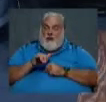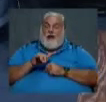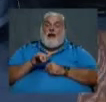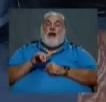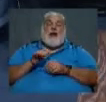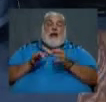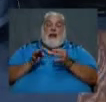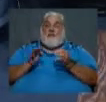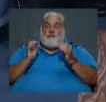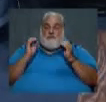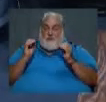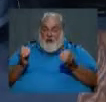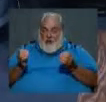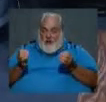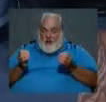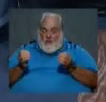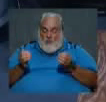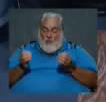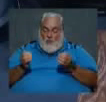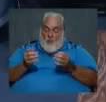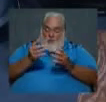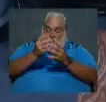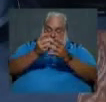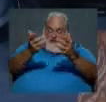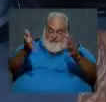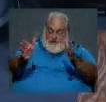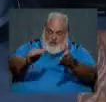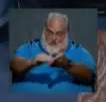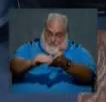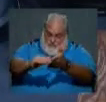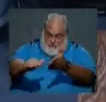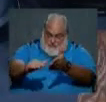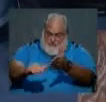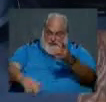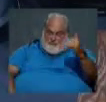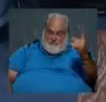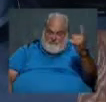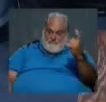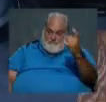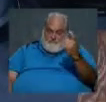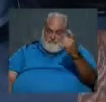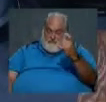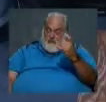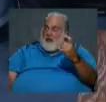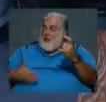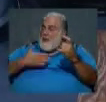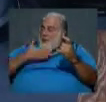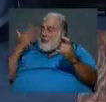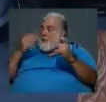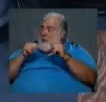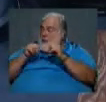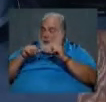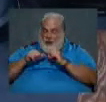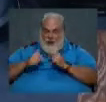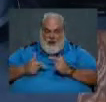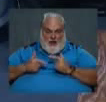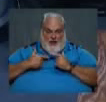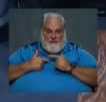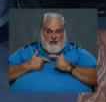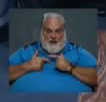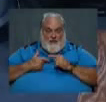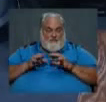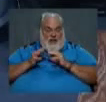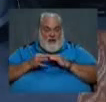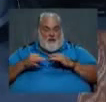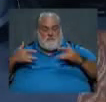would get out of prison or whatever they came from, and they have no place to live. Their family is